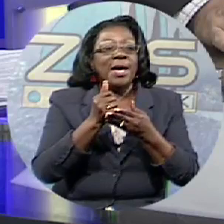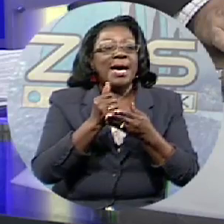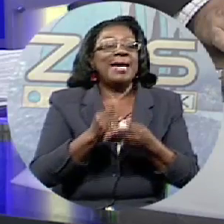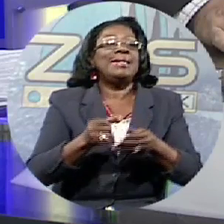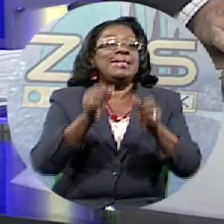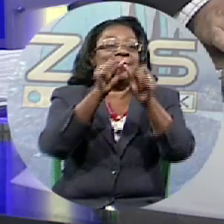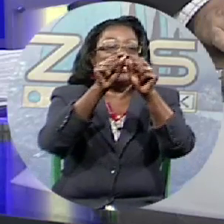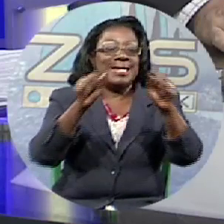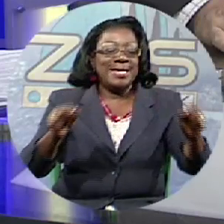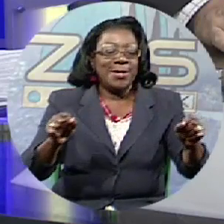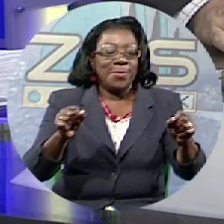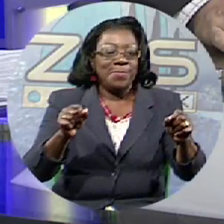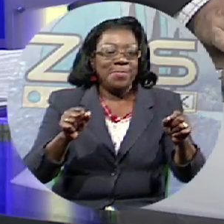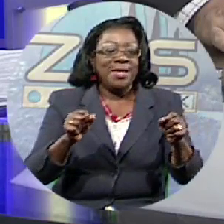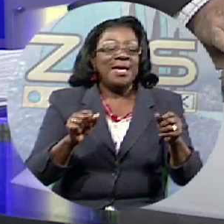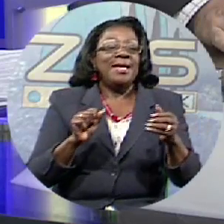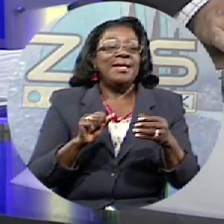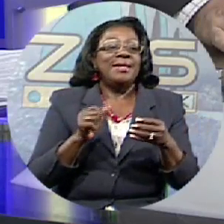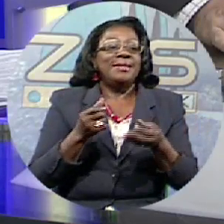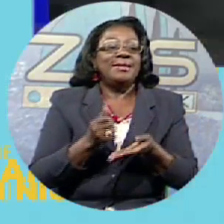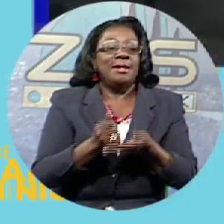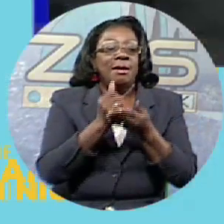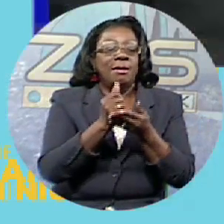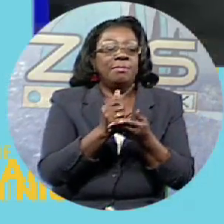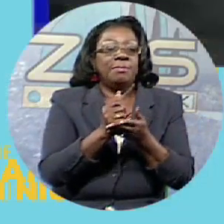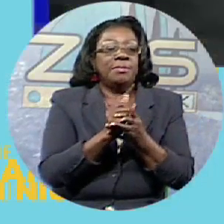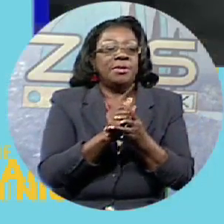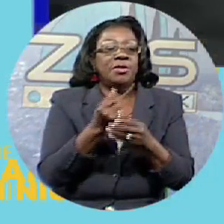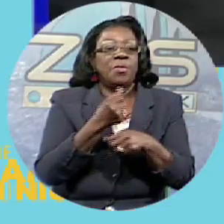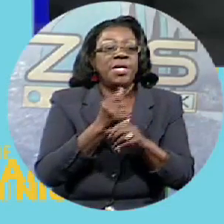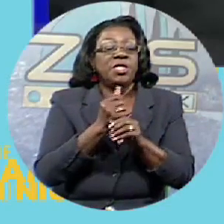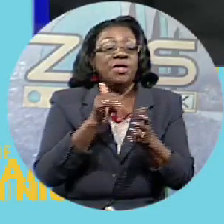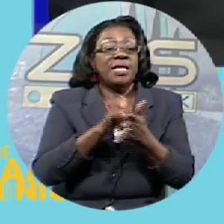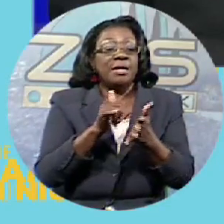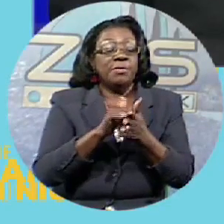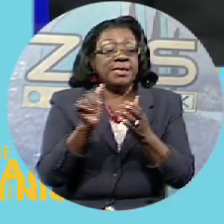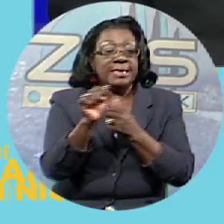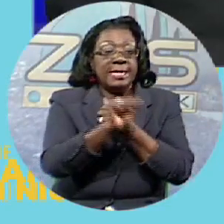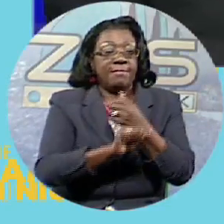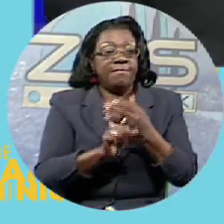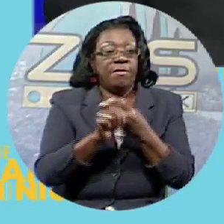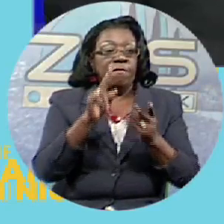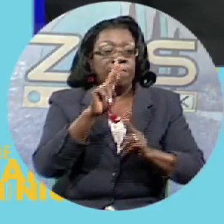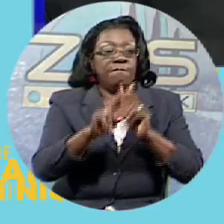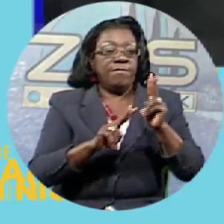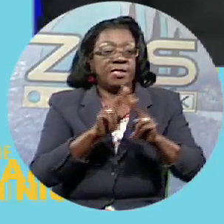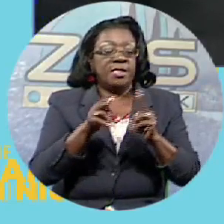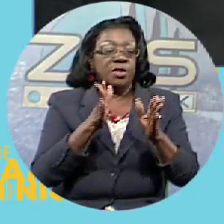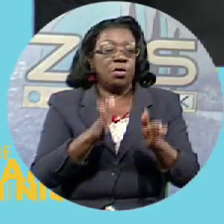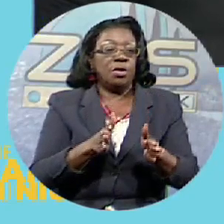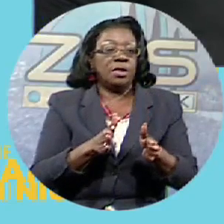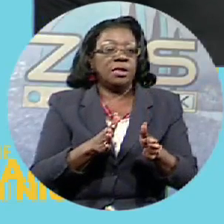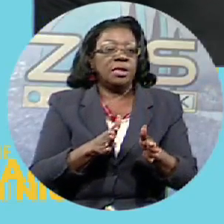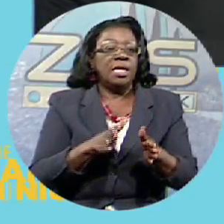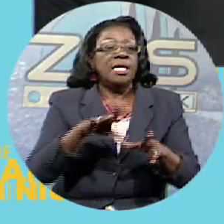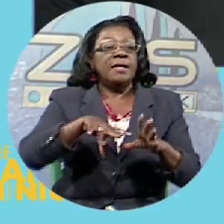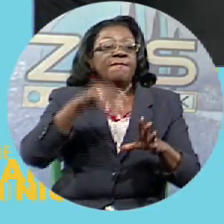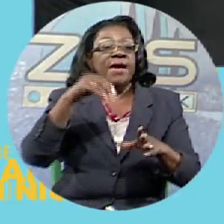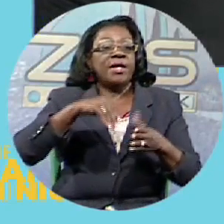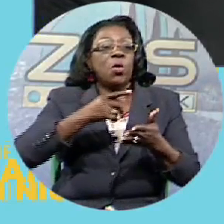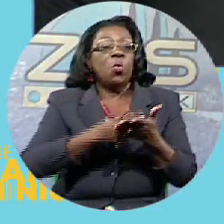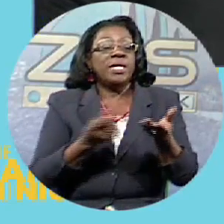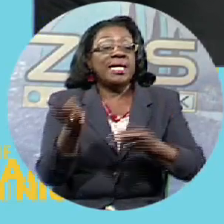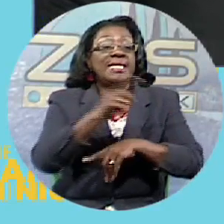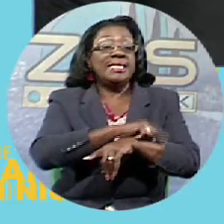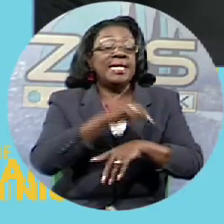the IAAF World Track and Field Championships. Well, Keishla Adley got up close and personal with the canines to find out what a day on the job is